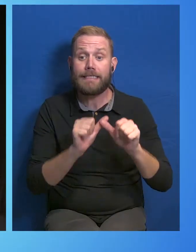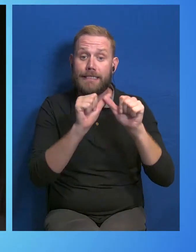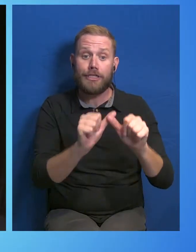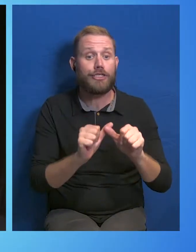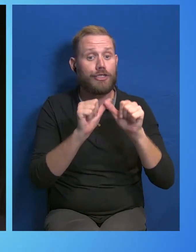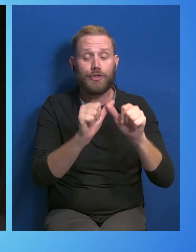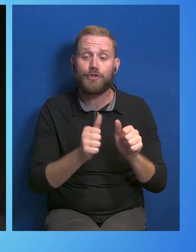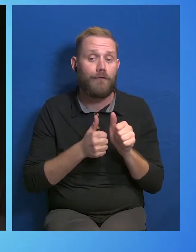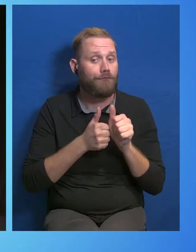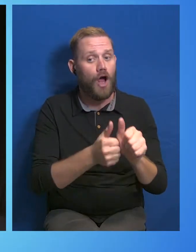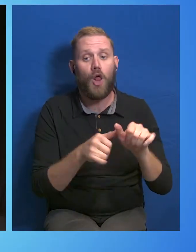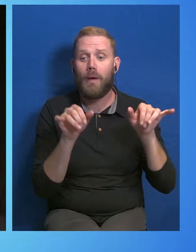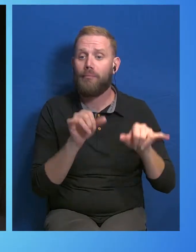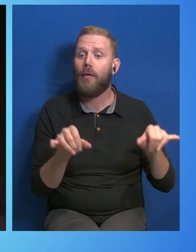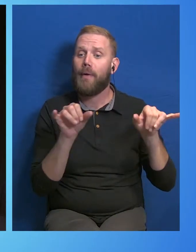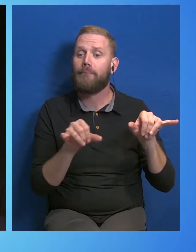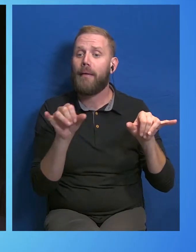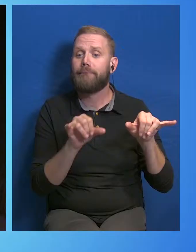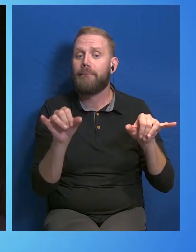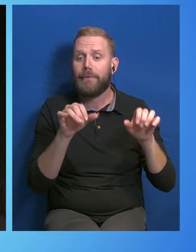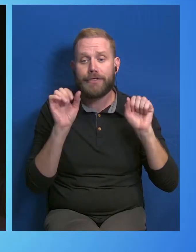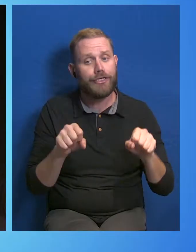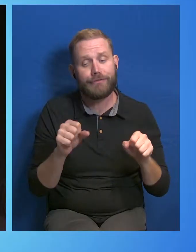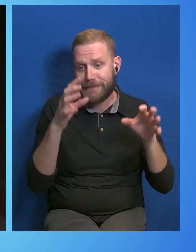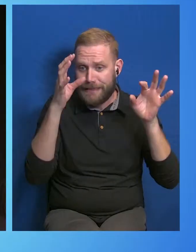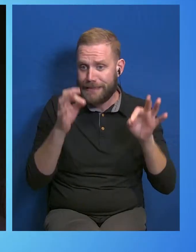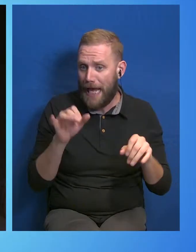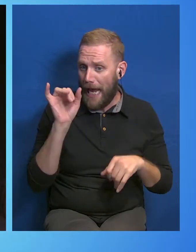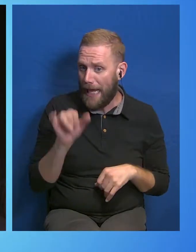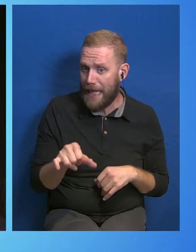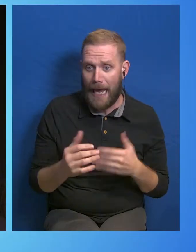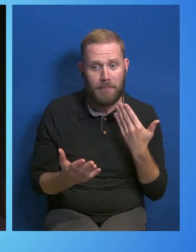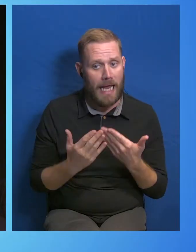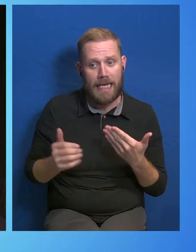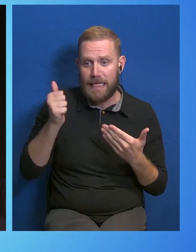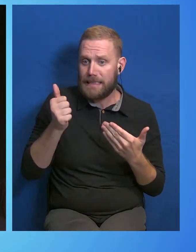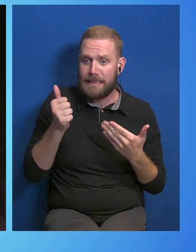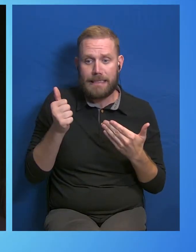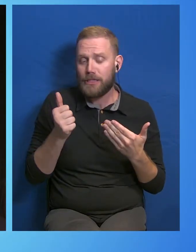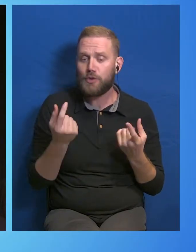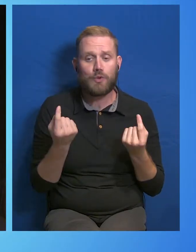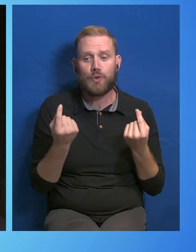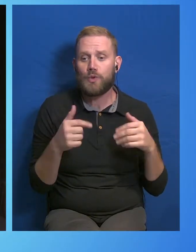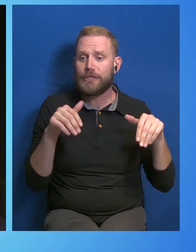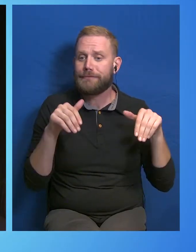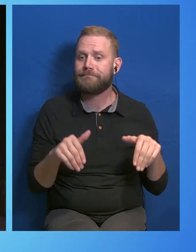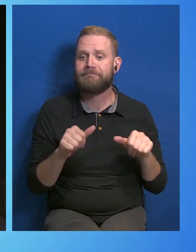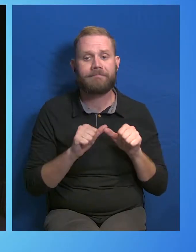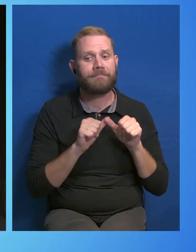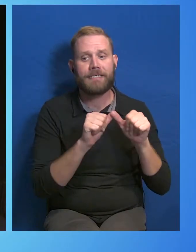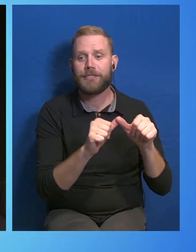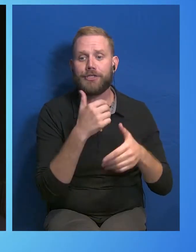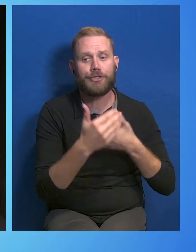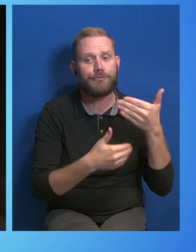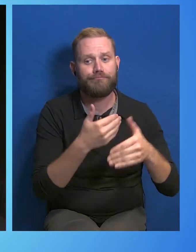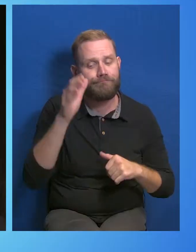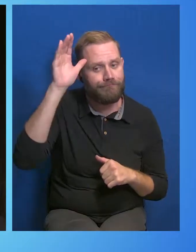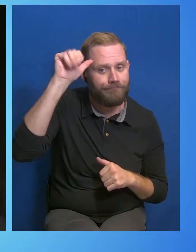quo. We could choose to do that. That might be the easy thing to do.